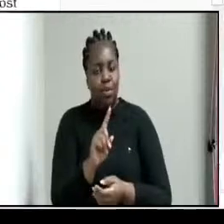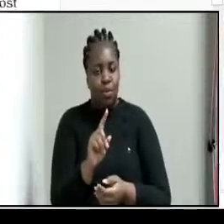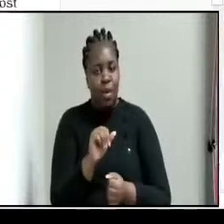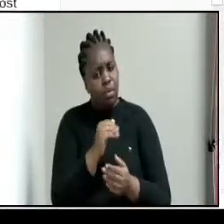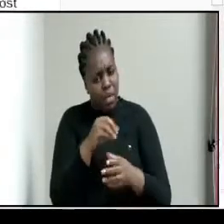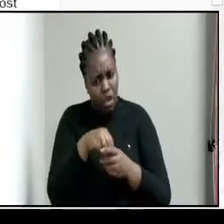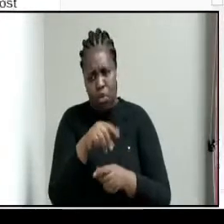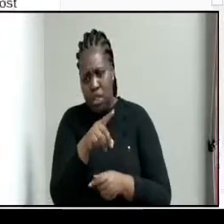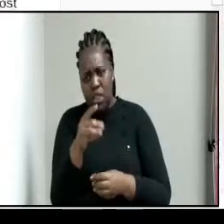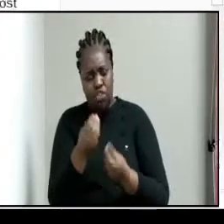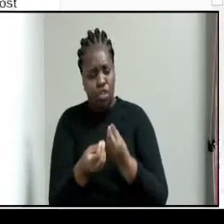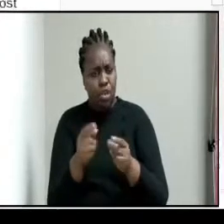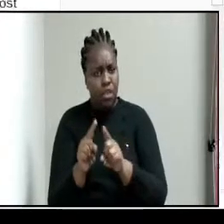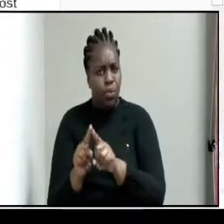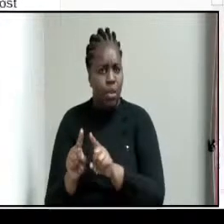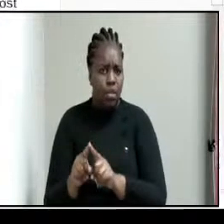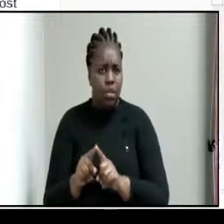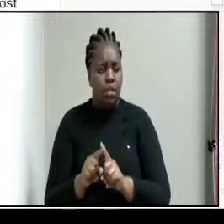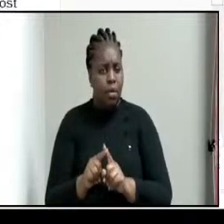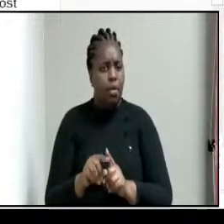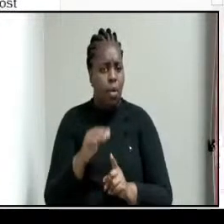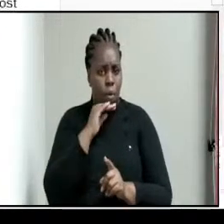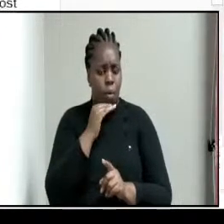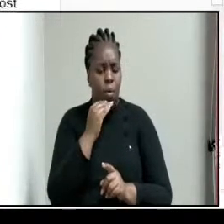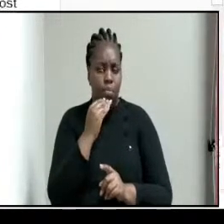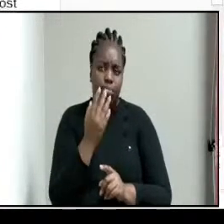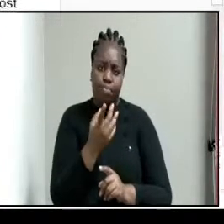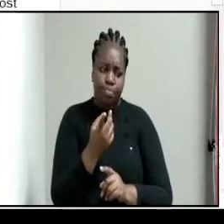including children themselves, who are,